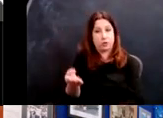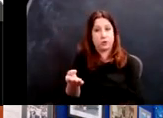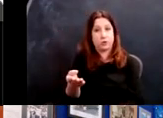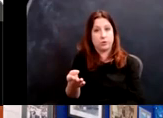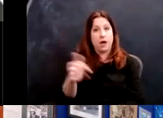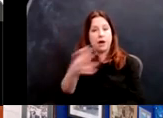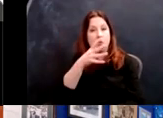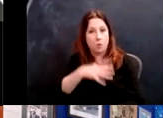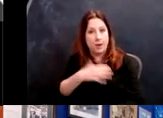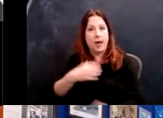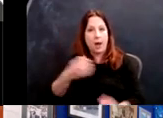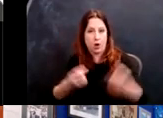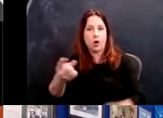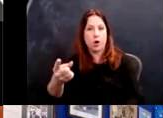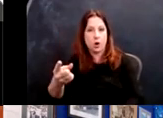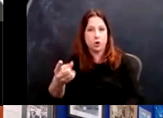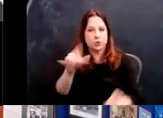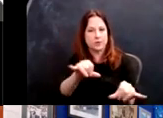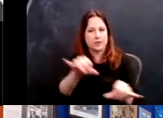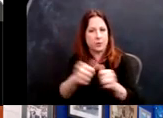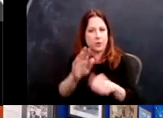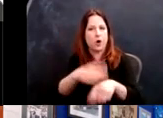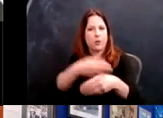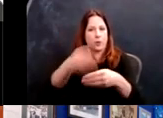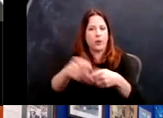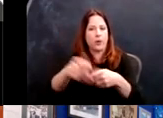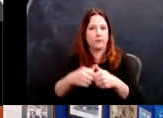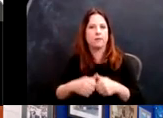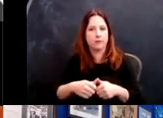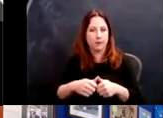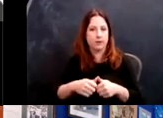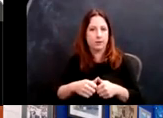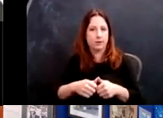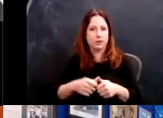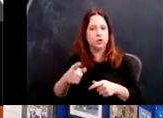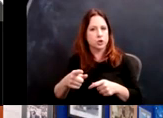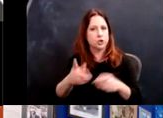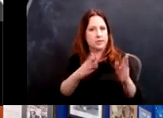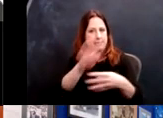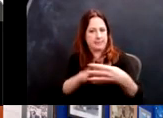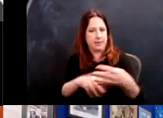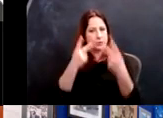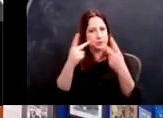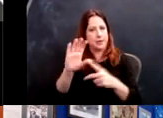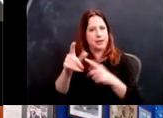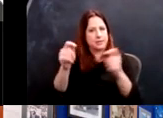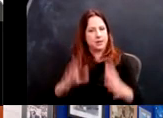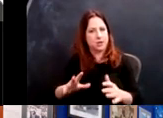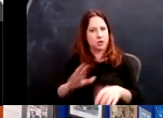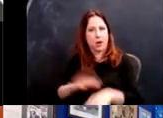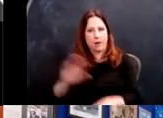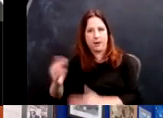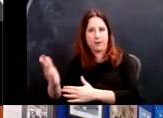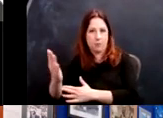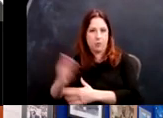woman had a car and said she could stay with her for the weekend. She is scheduled to see her case manager first thing Monday morning.